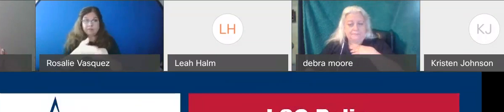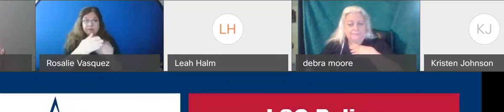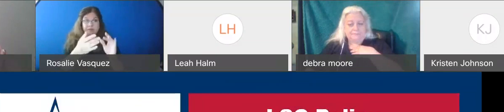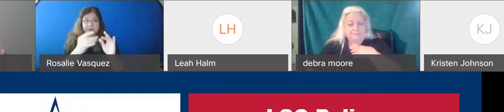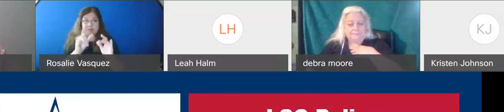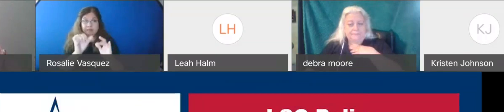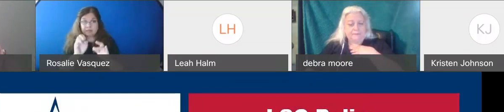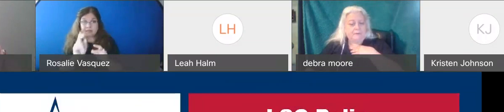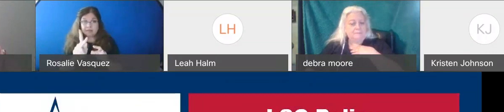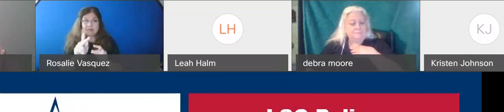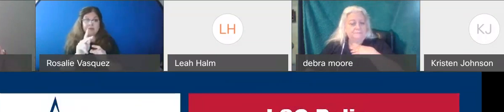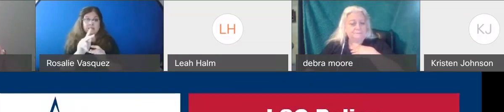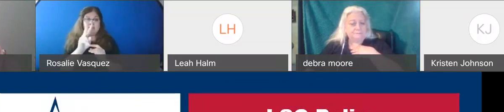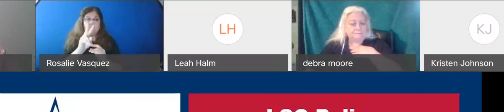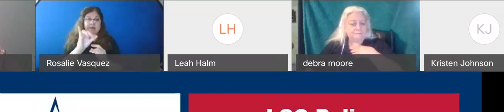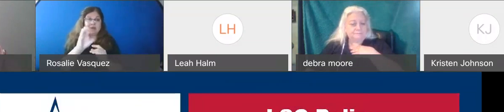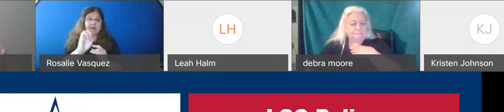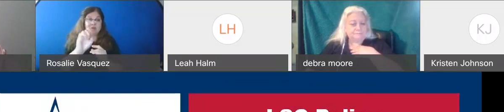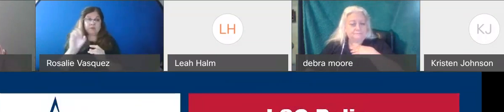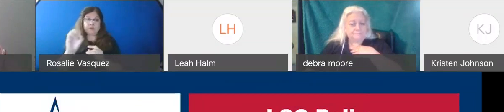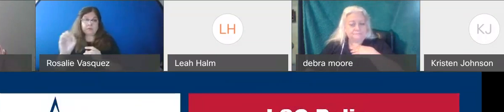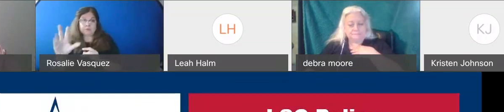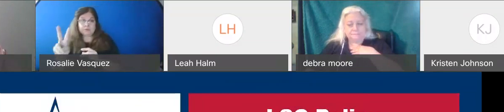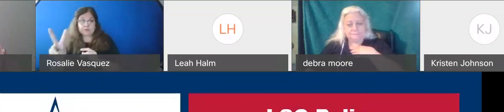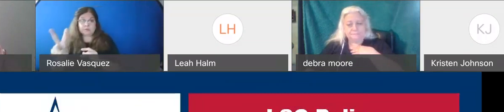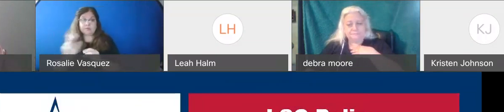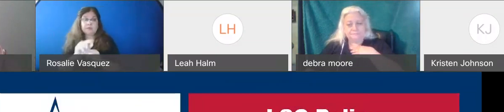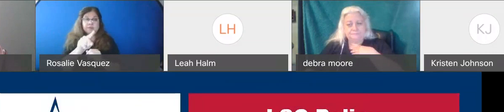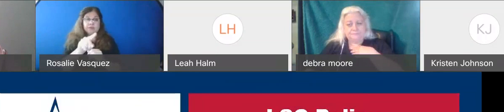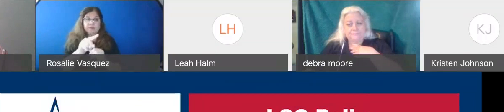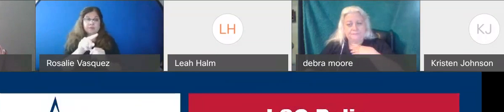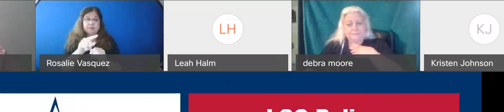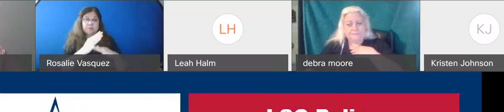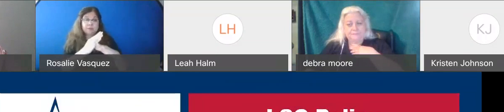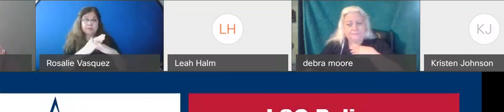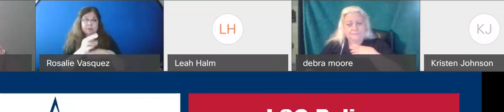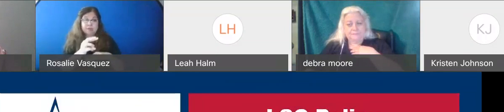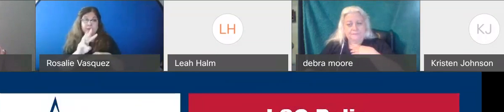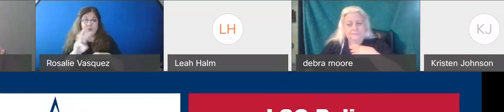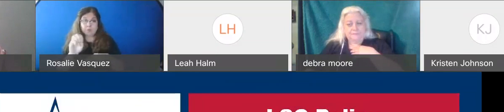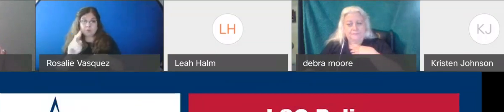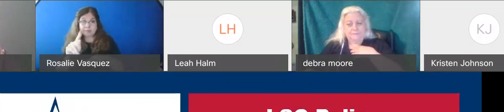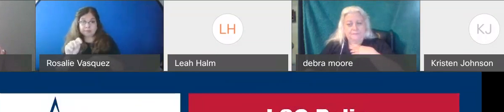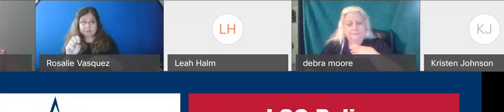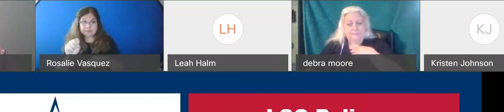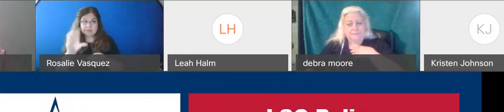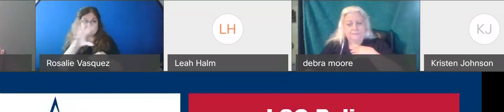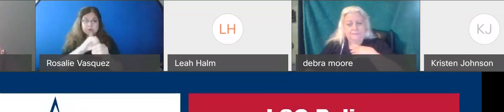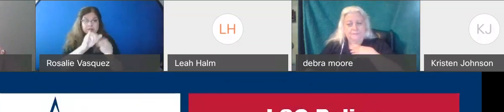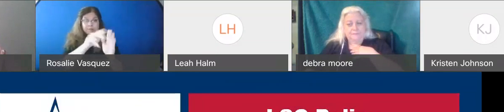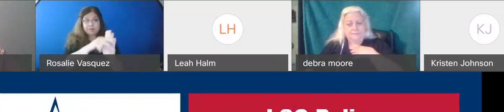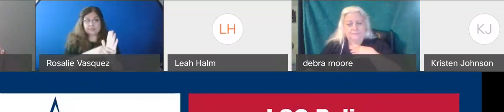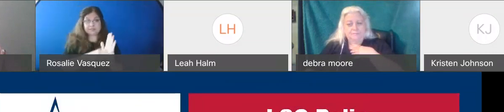says VIE 102. And so these are prohibited weapons that are included in that